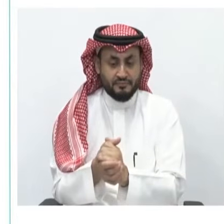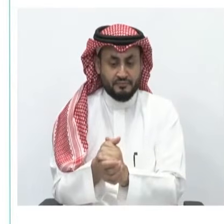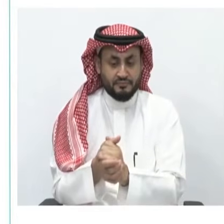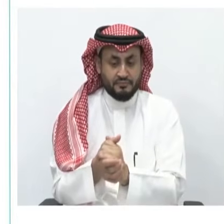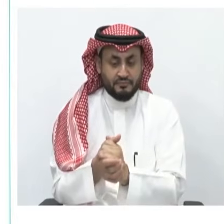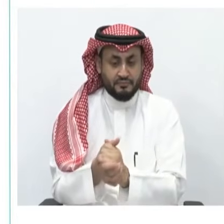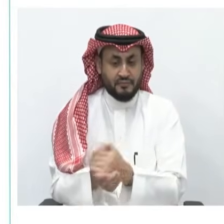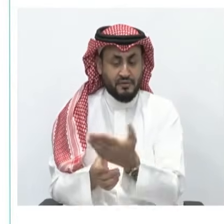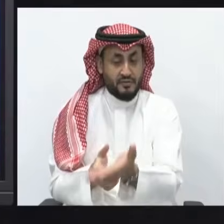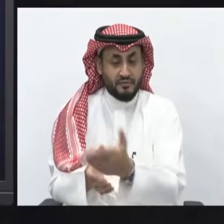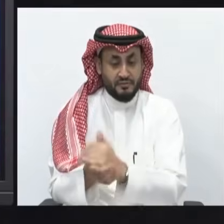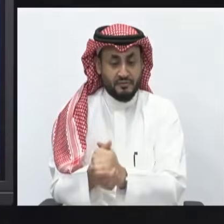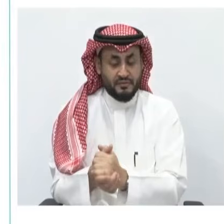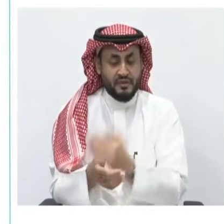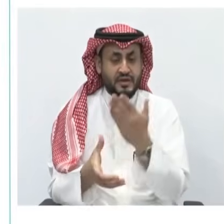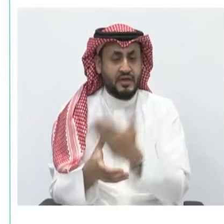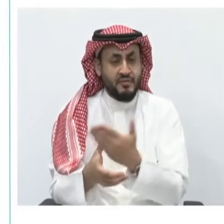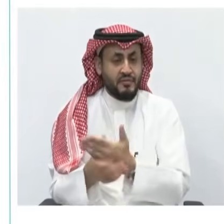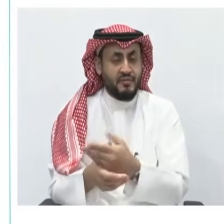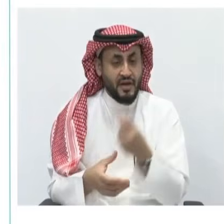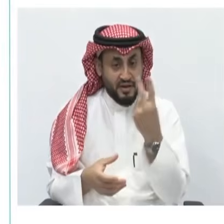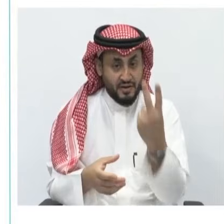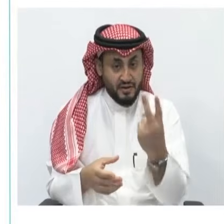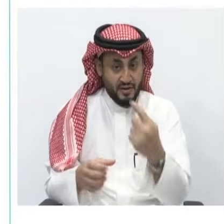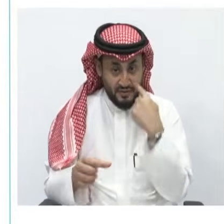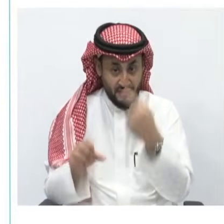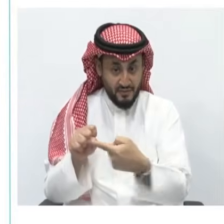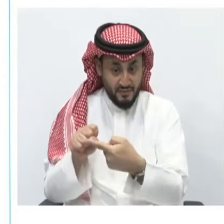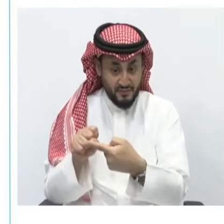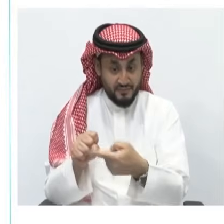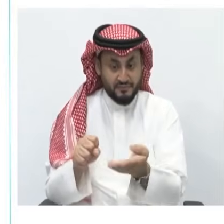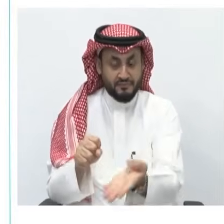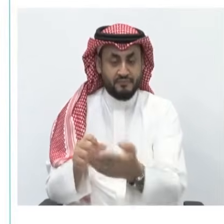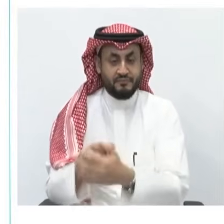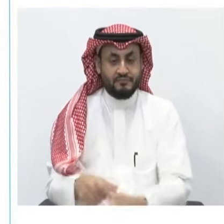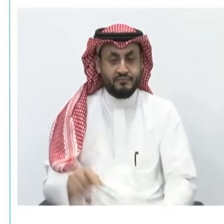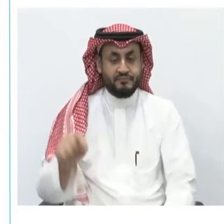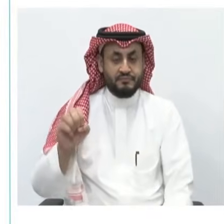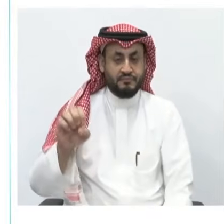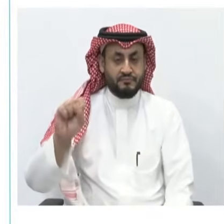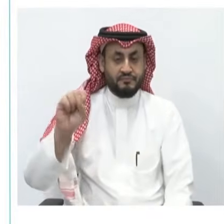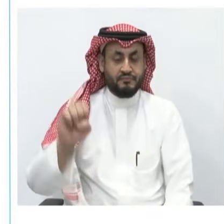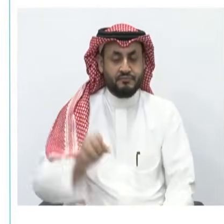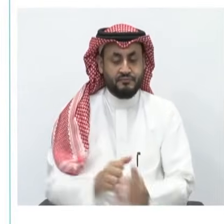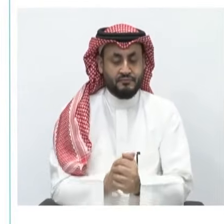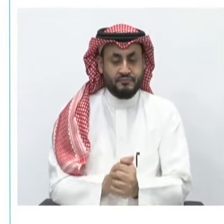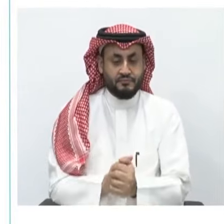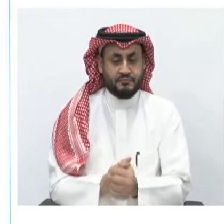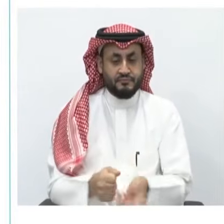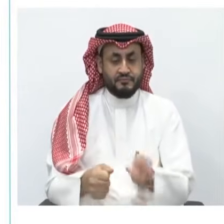Excellent. So why? Because we have S, knees, not knee, knees,